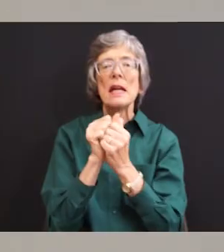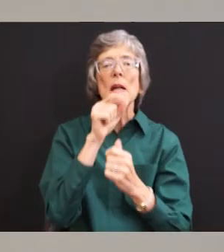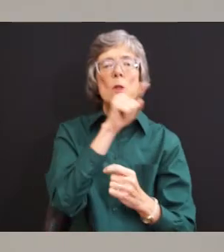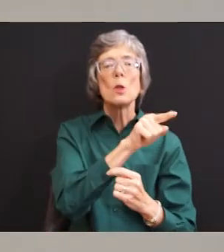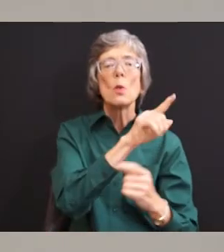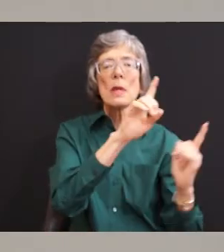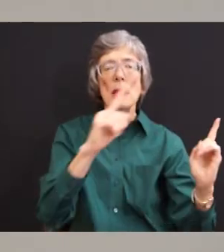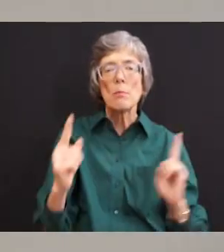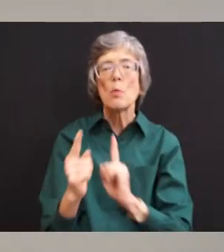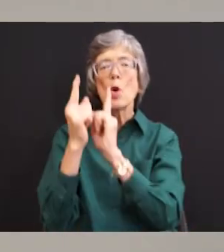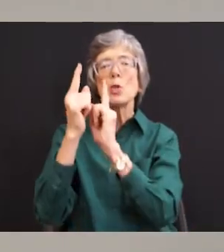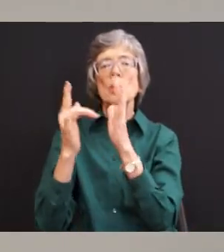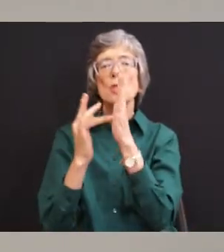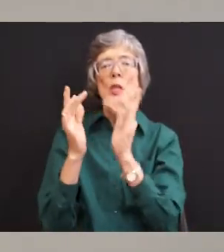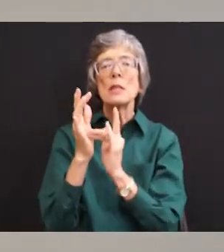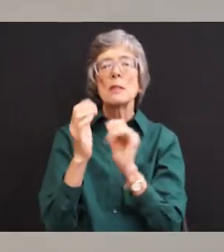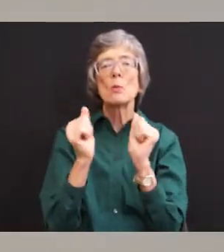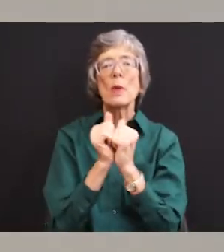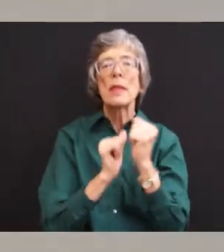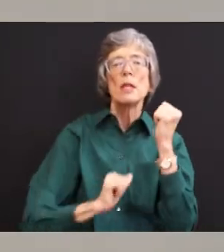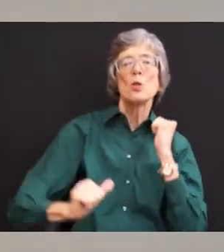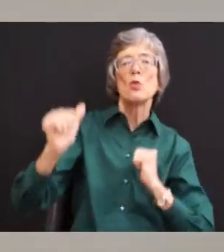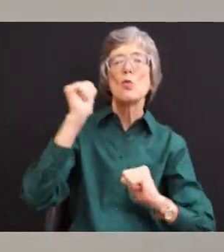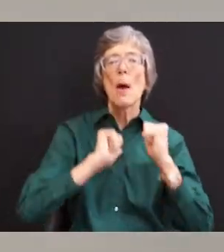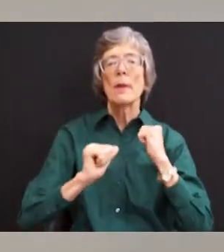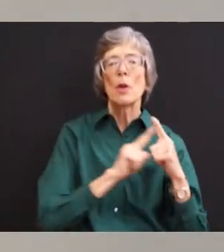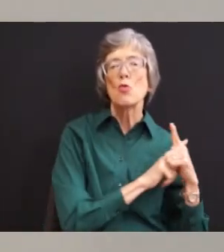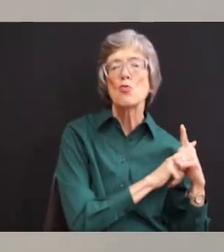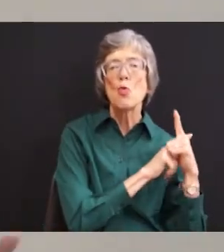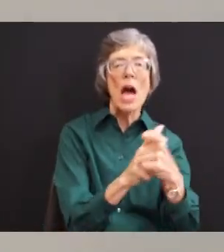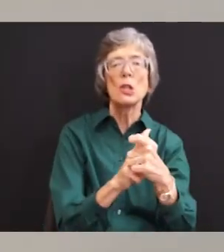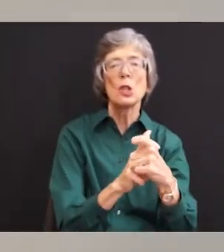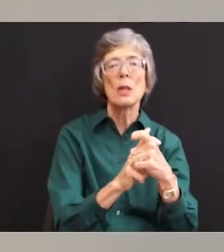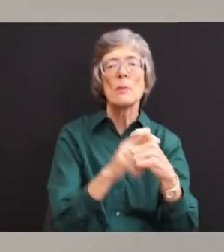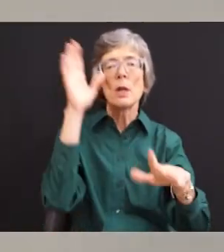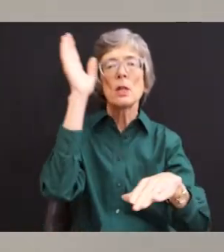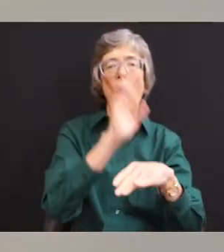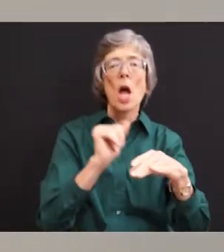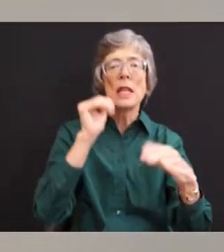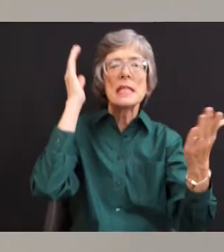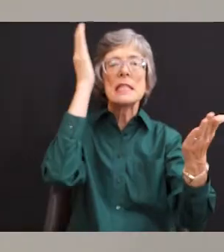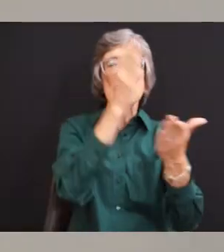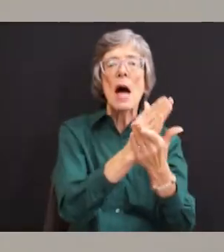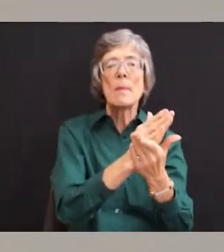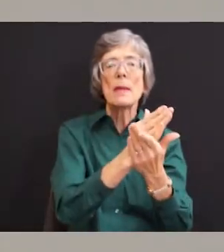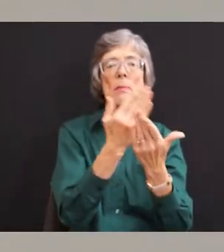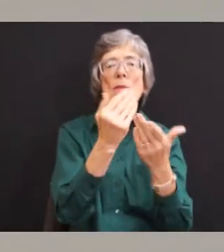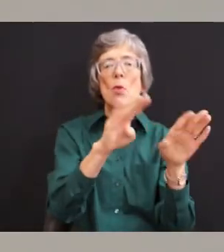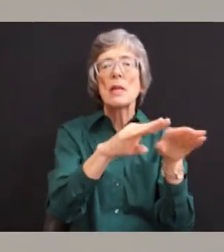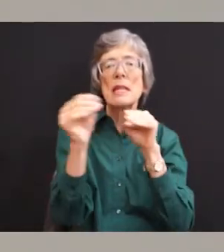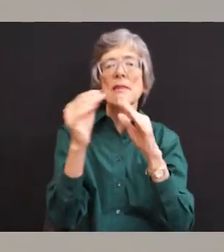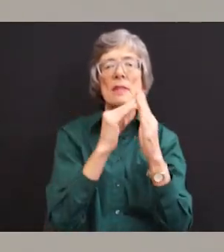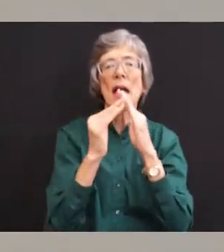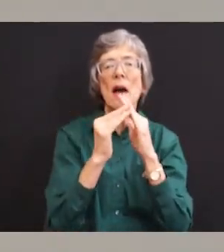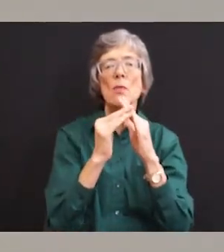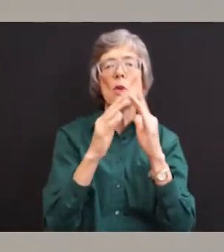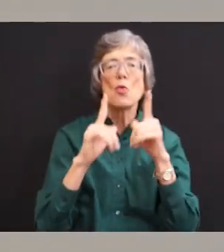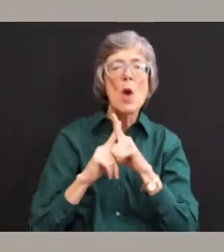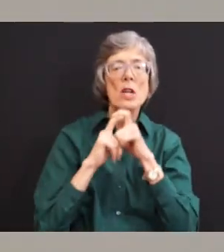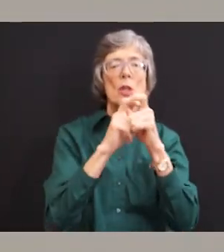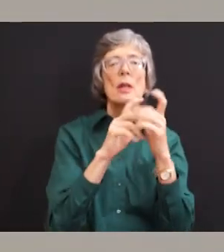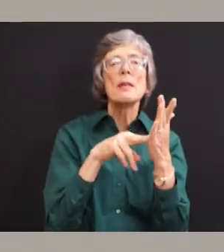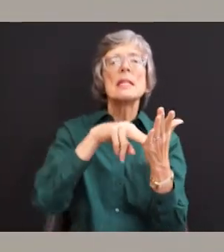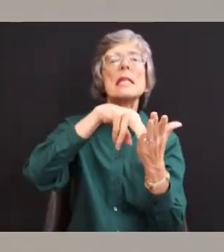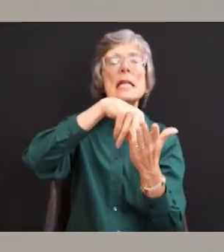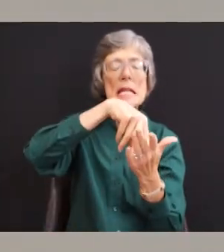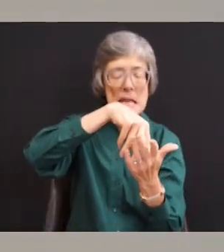Jesus with all these dramatics of rushing up, calling out, stopping him before he leaves town, rushing up, kneeling